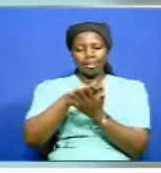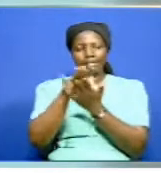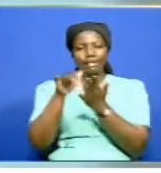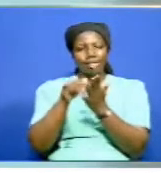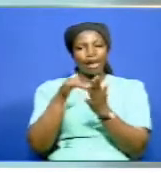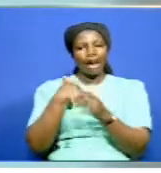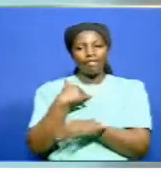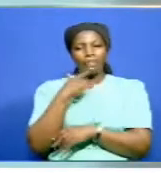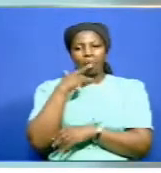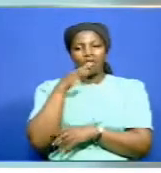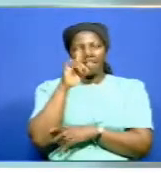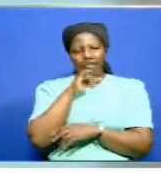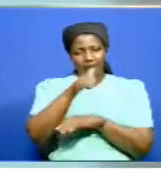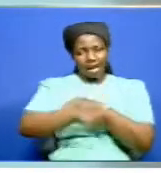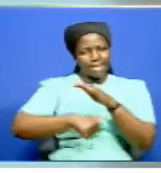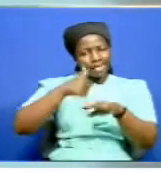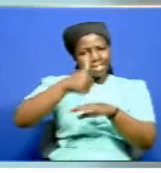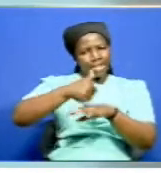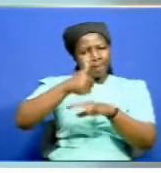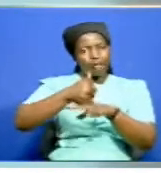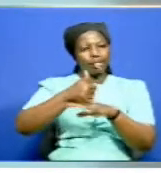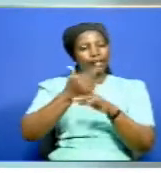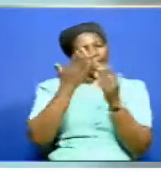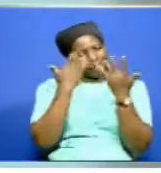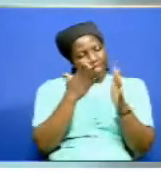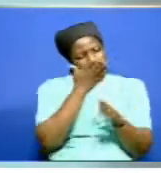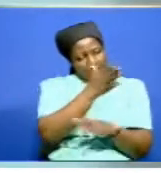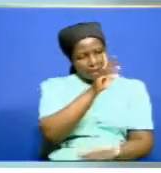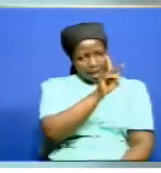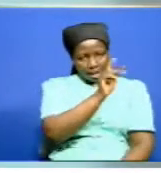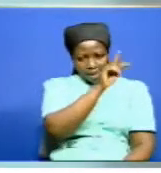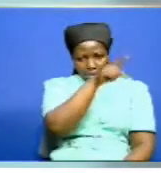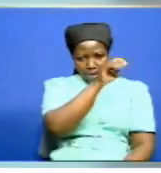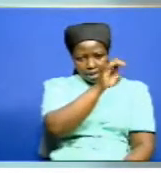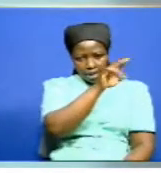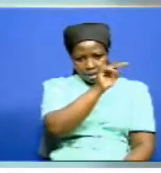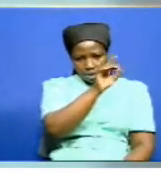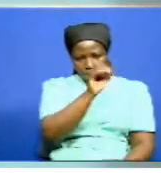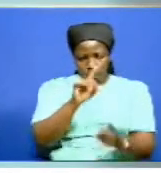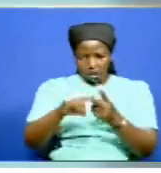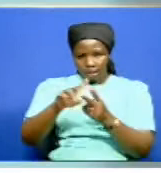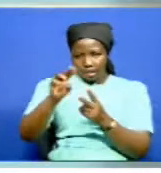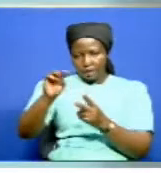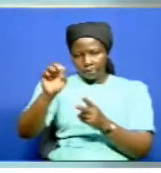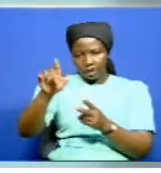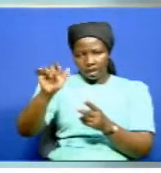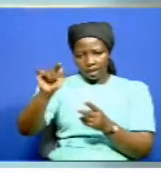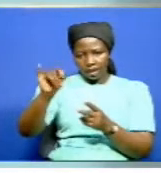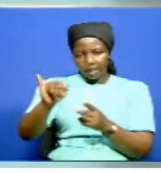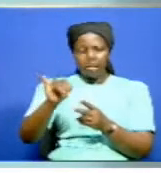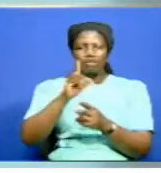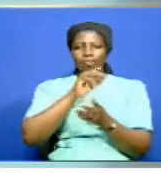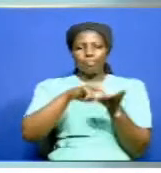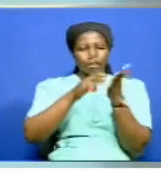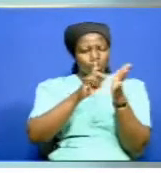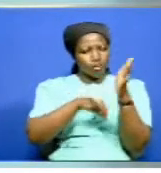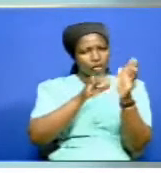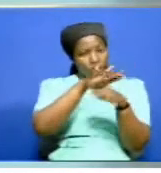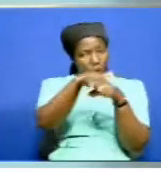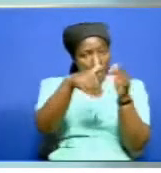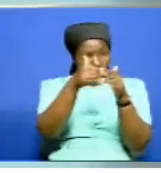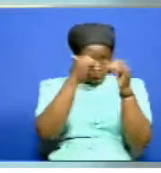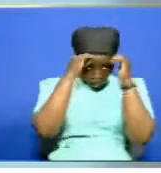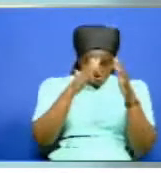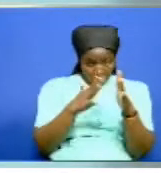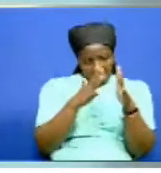established even in Kapedo, including Merti. So there is no student that will be denied the opportunity to do examination because